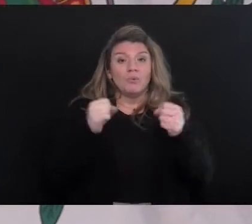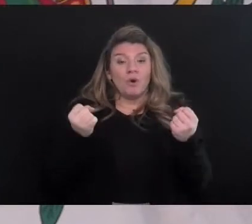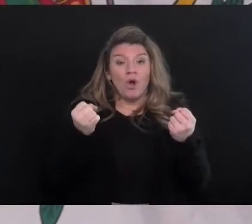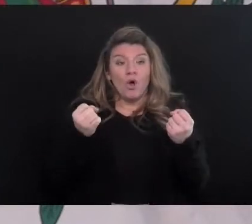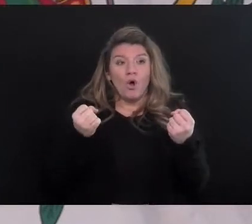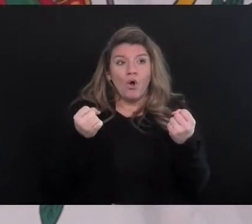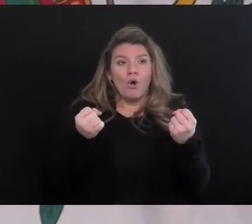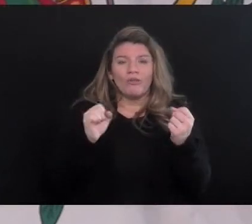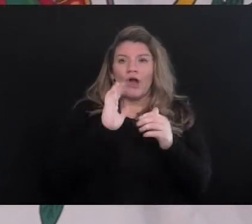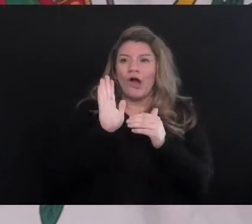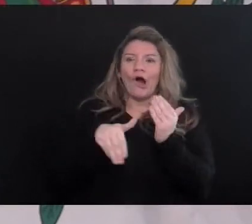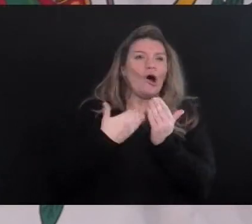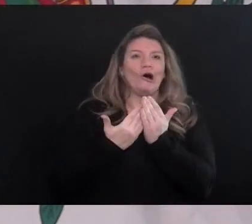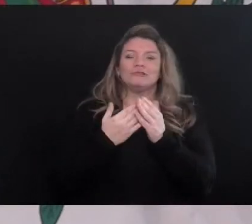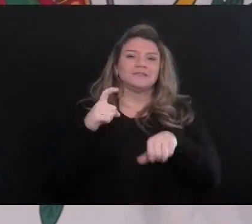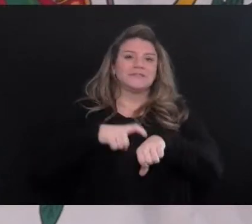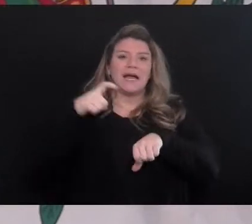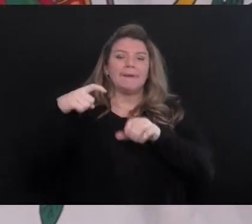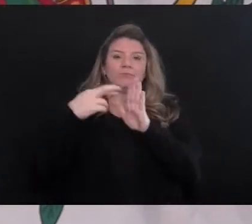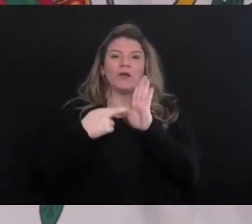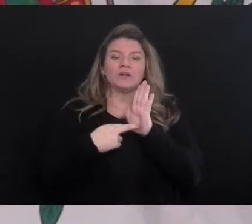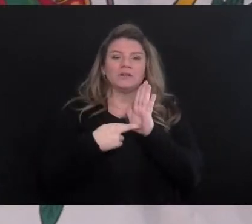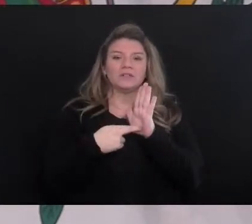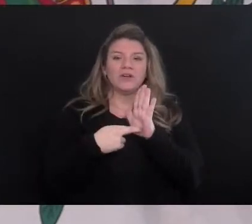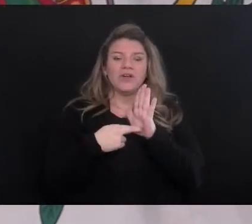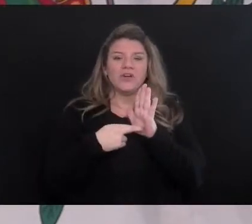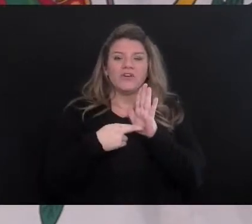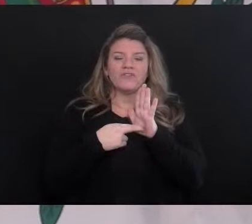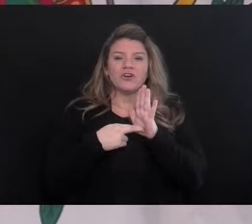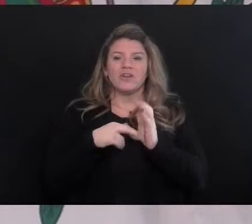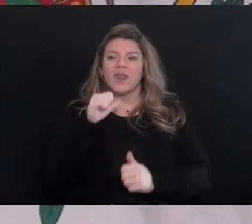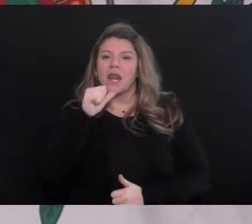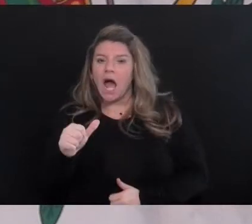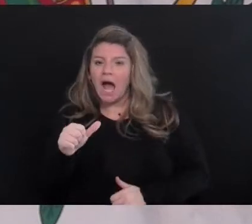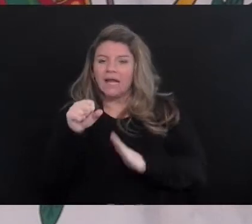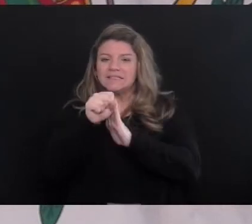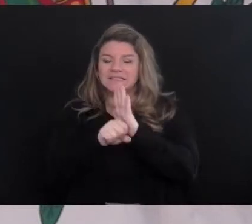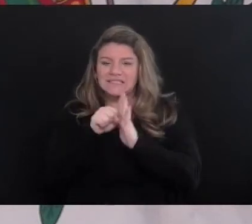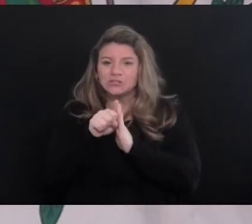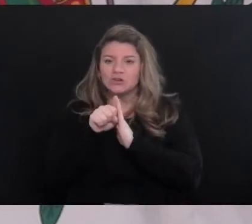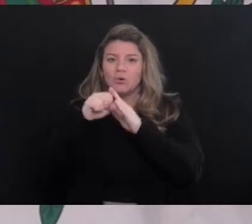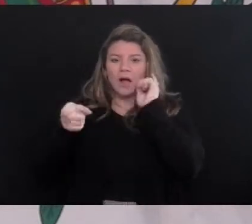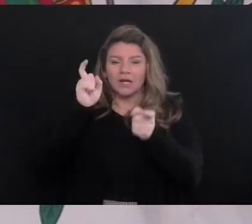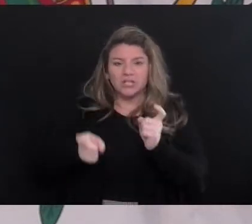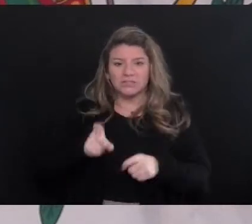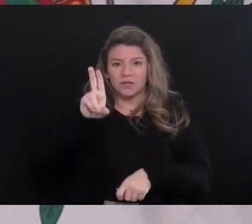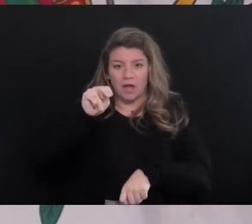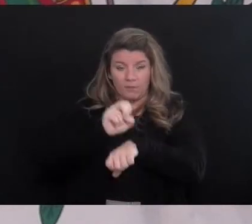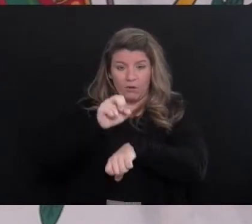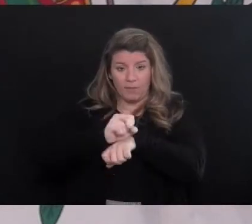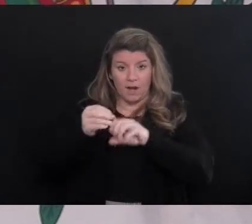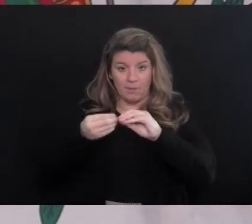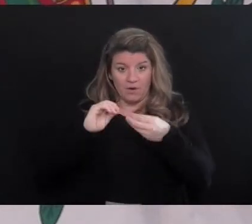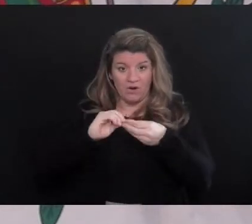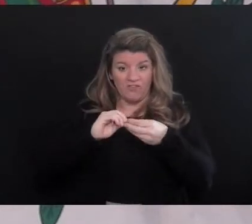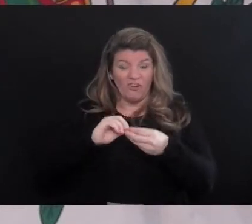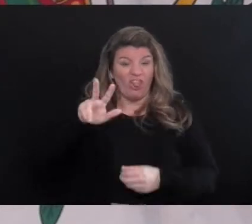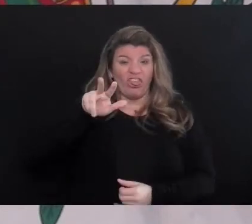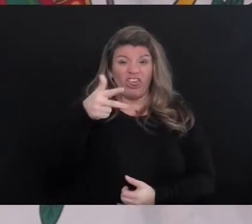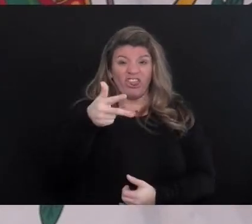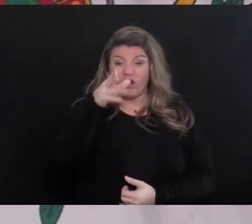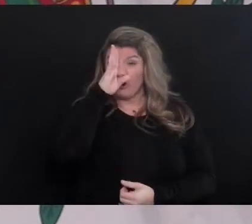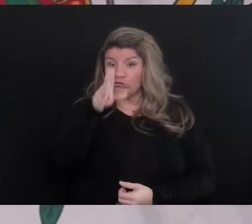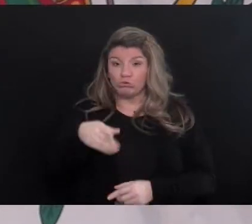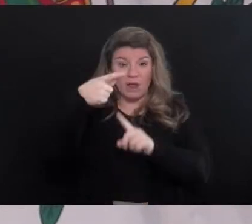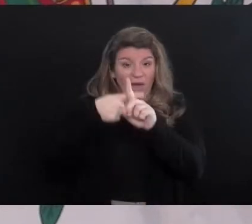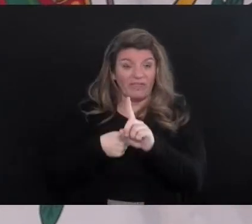the all-time record for our non-seasonably adjusted unemployment rate for the third straight month